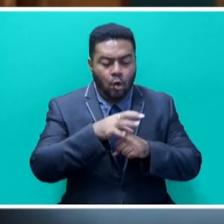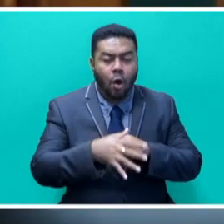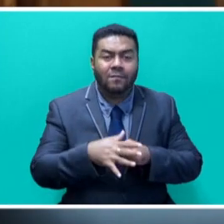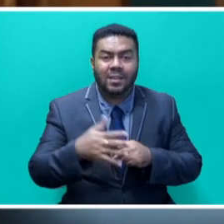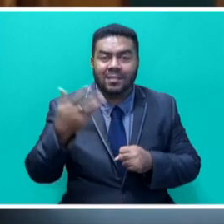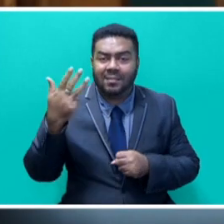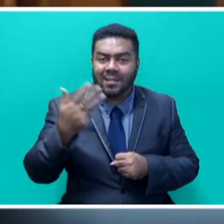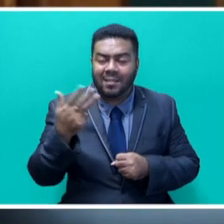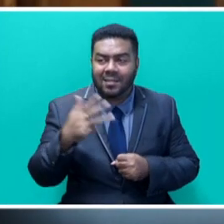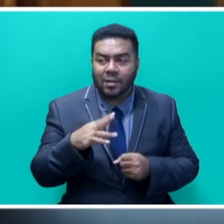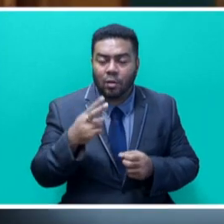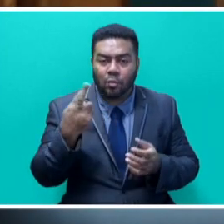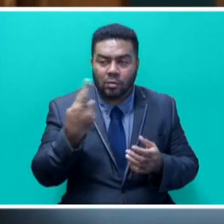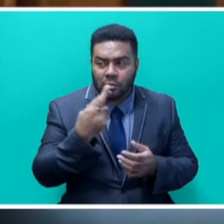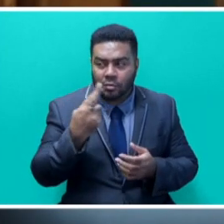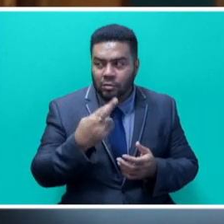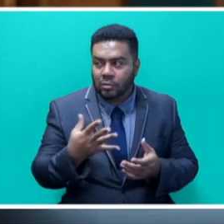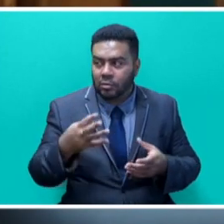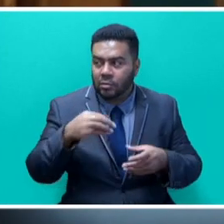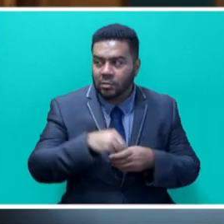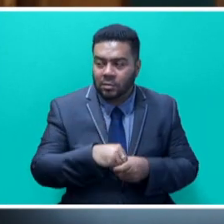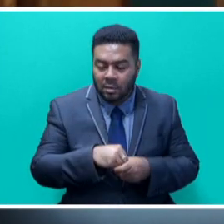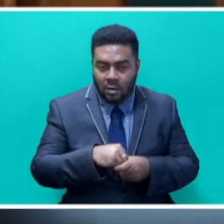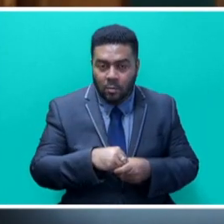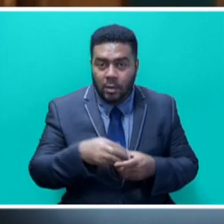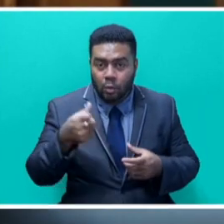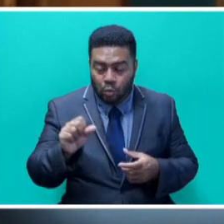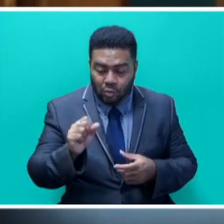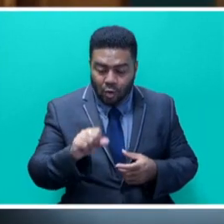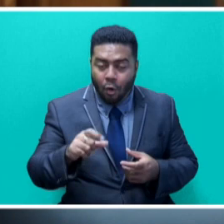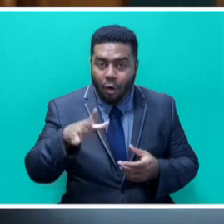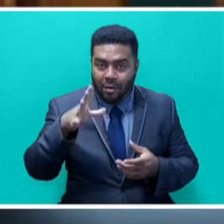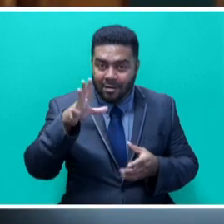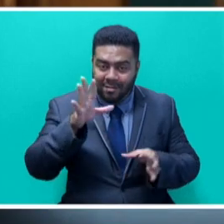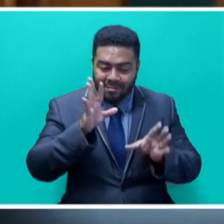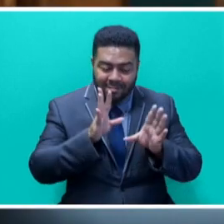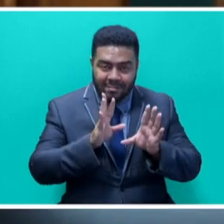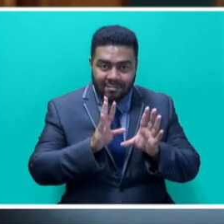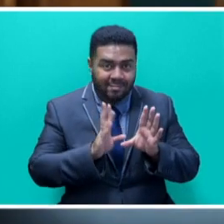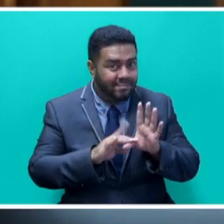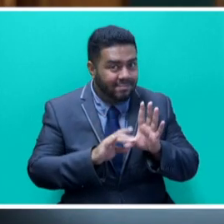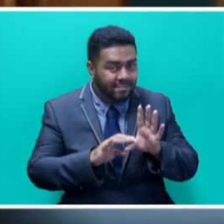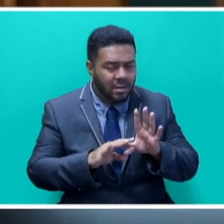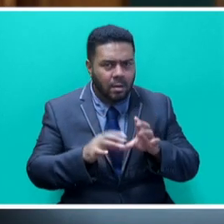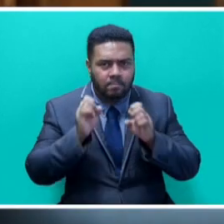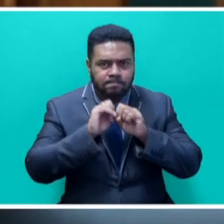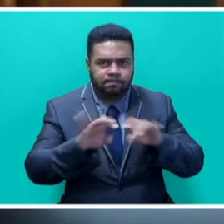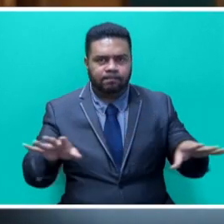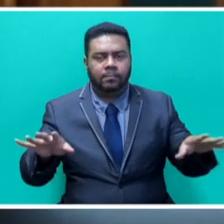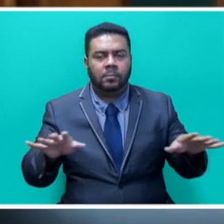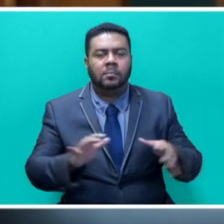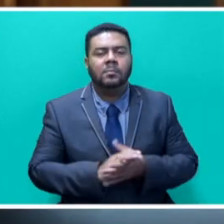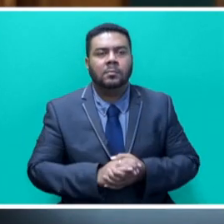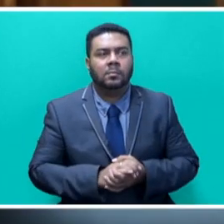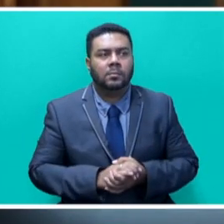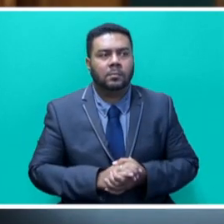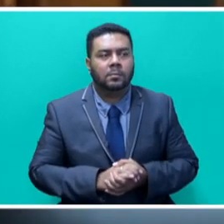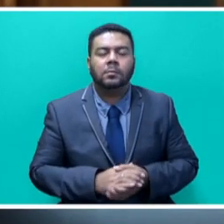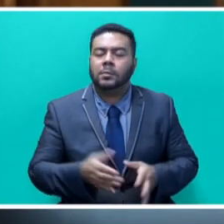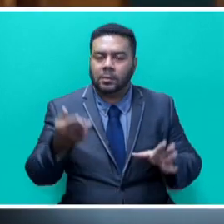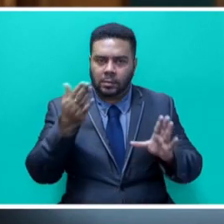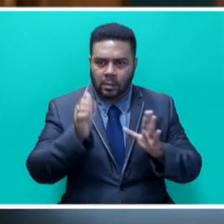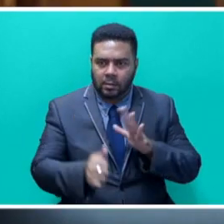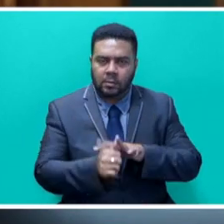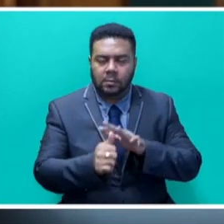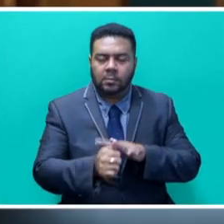the allocated budget will be used on digital media through the various virtual platforms, which are accessible